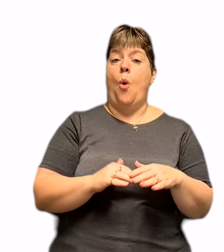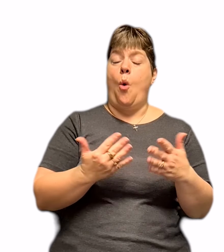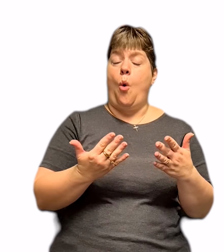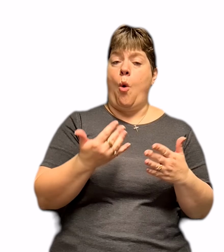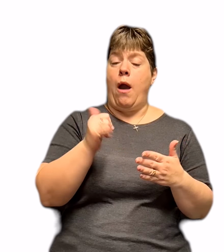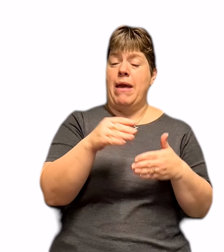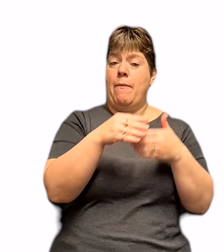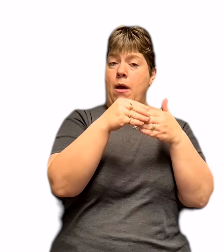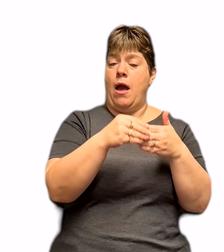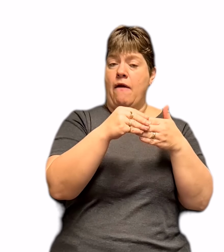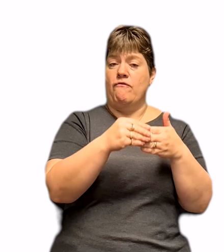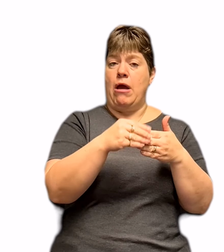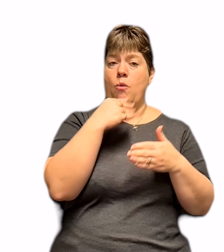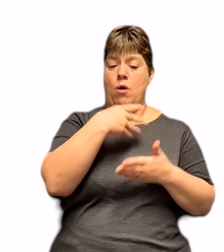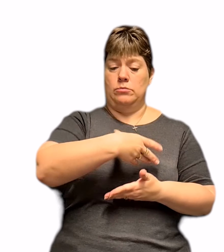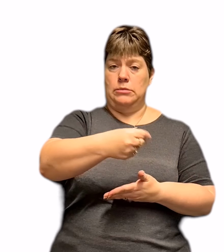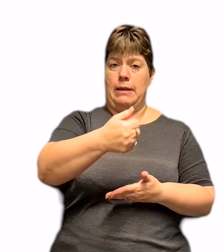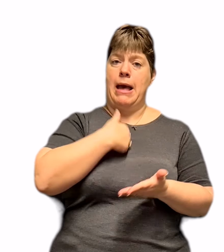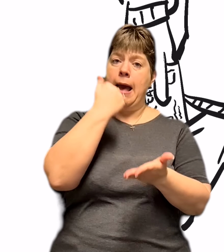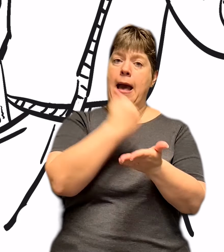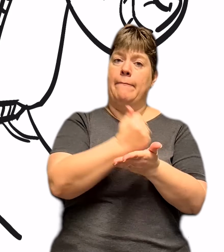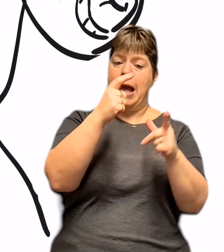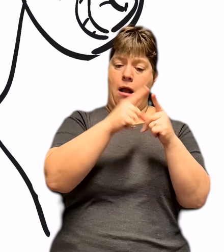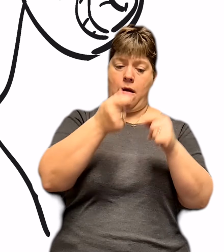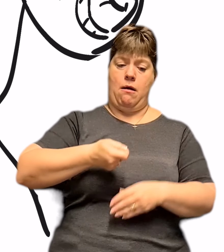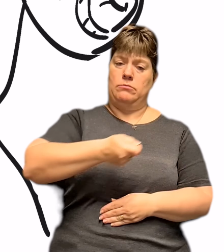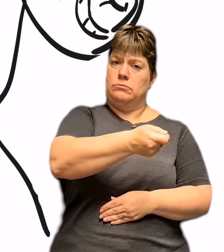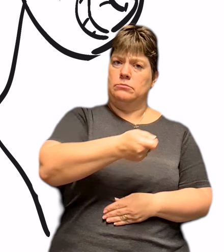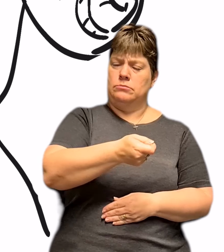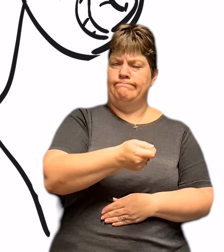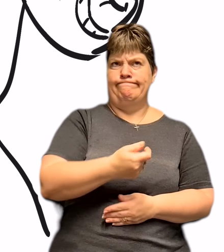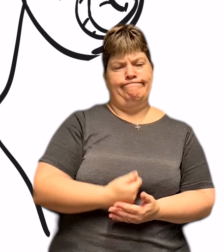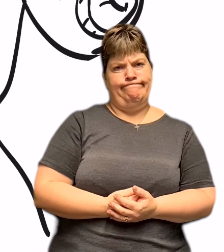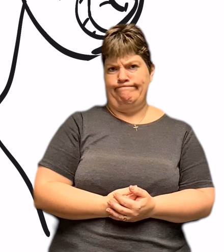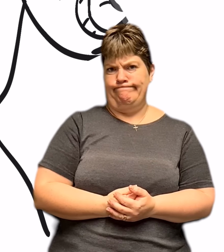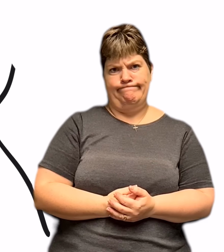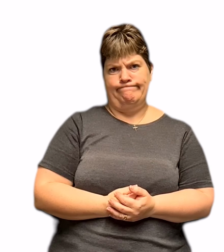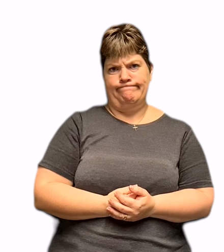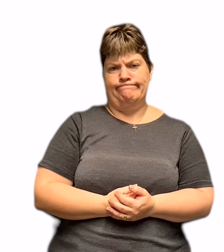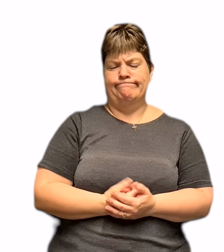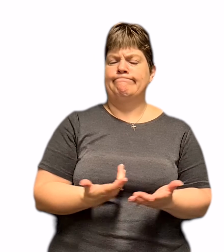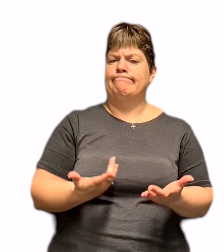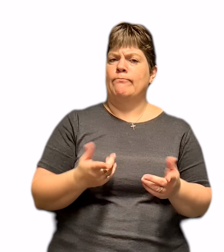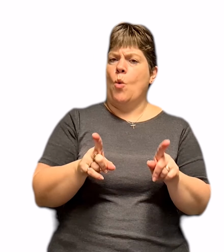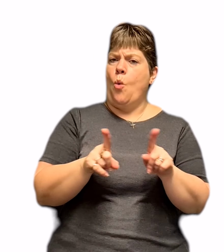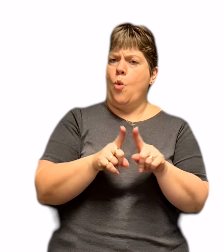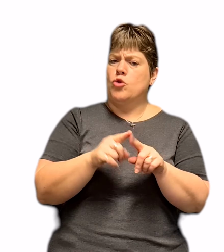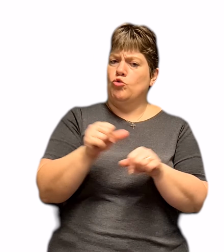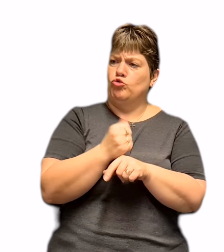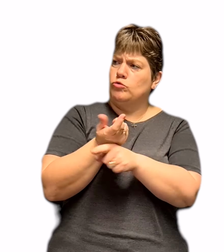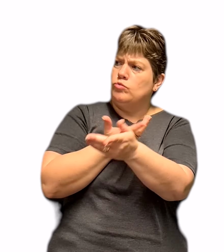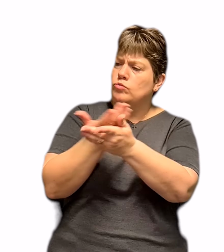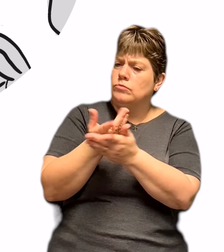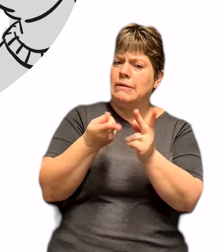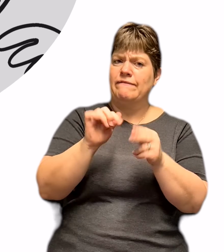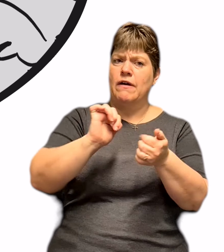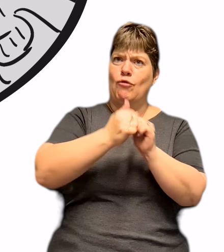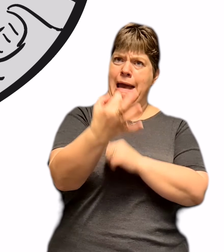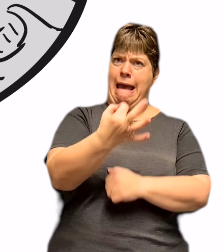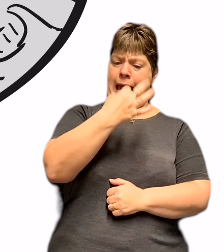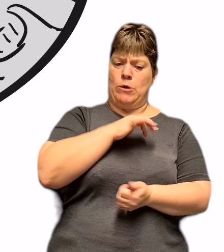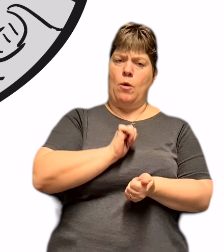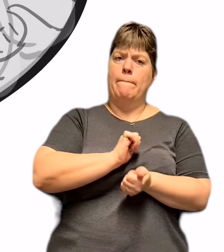Or if a friend wants to use your cash card. Something else that's good to talk about is if your